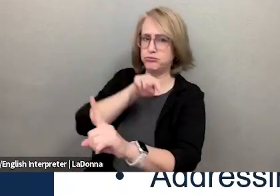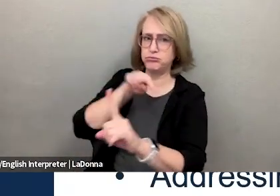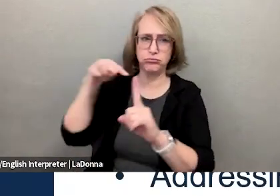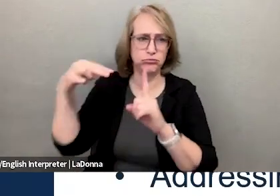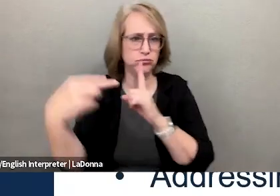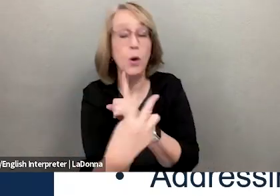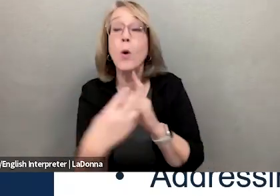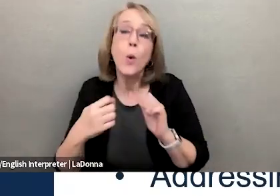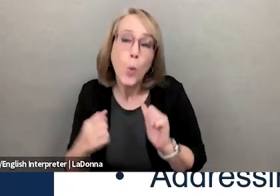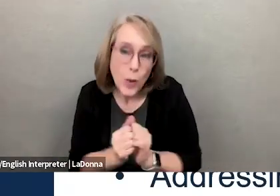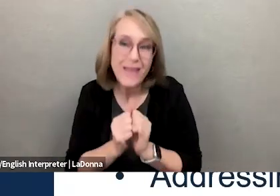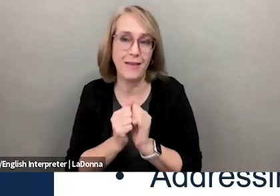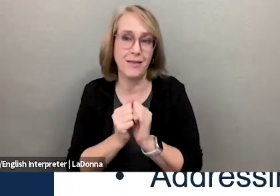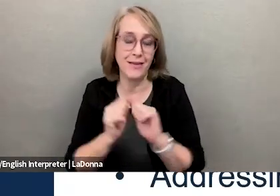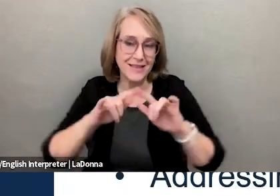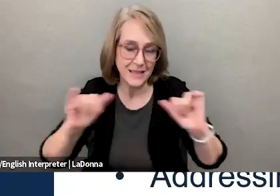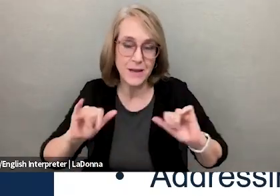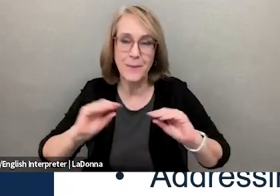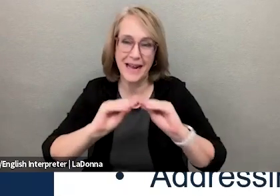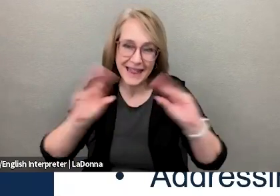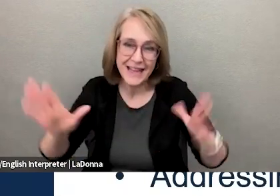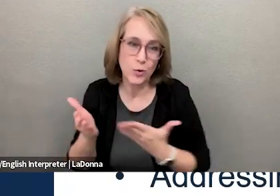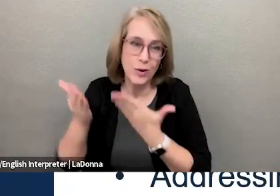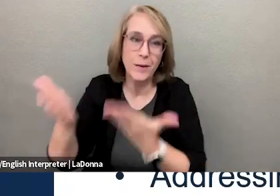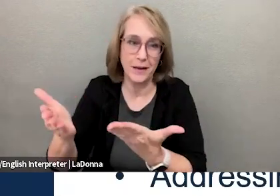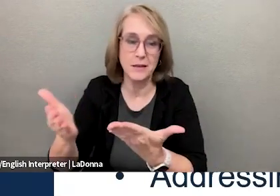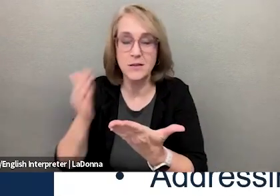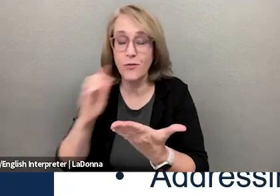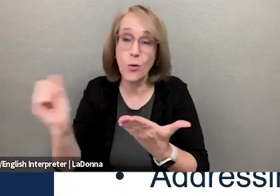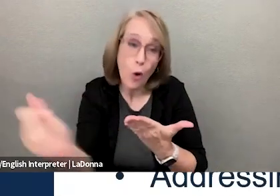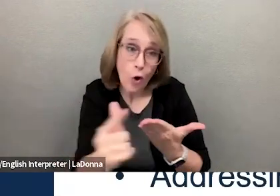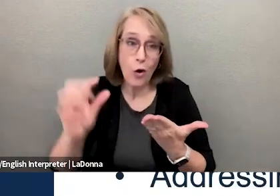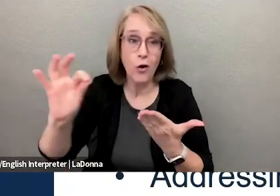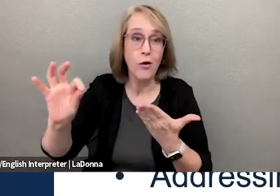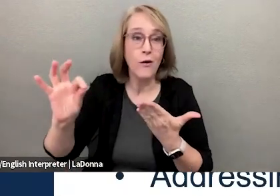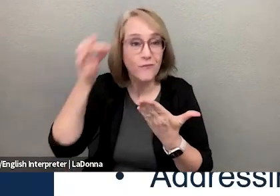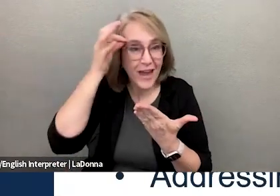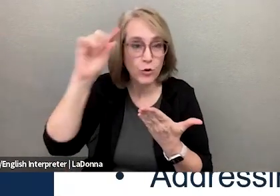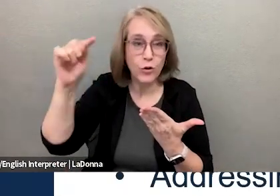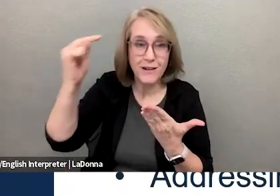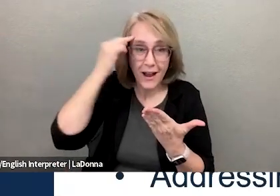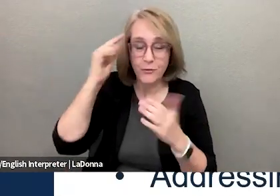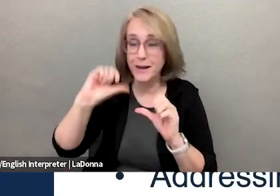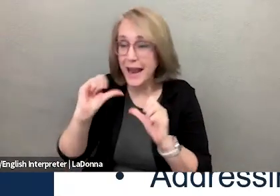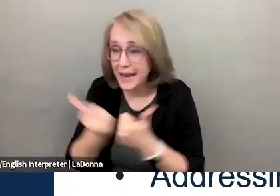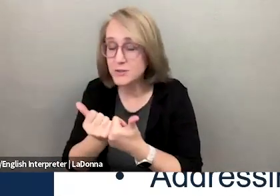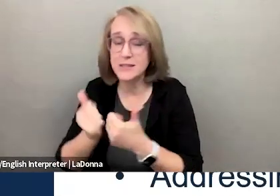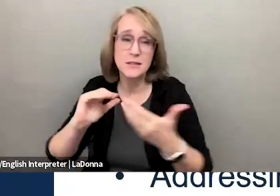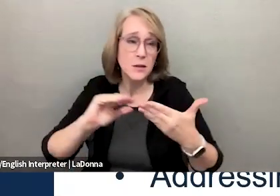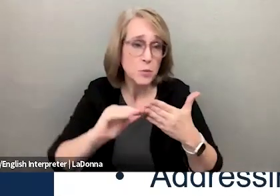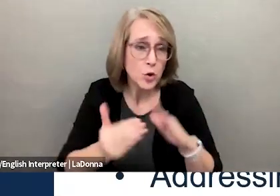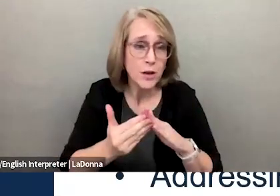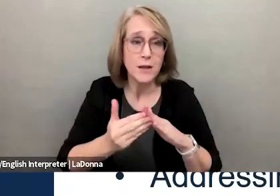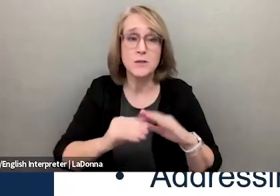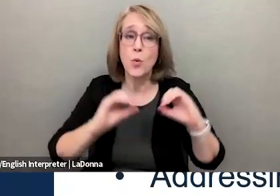clear recommendations and goals across government, across communities,